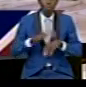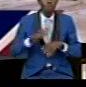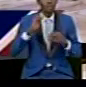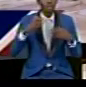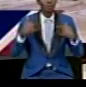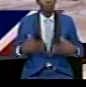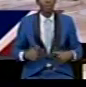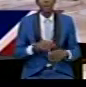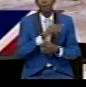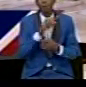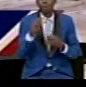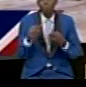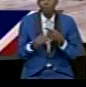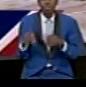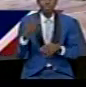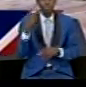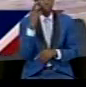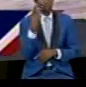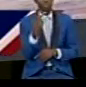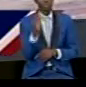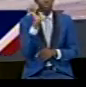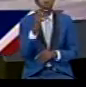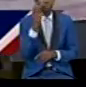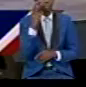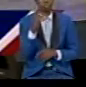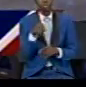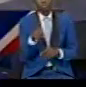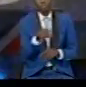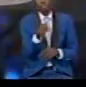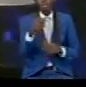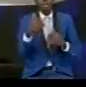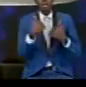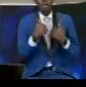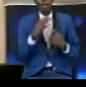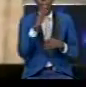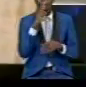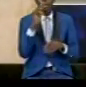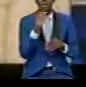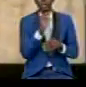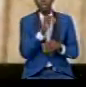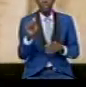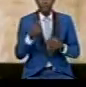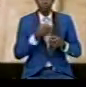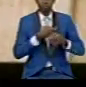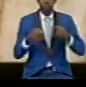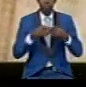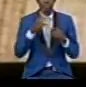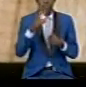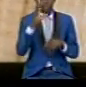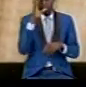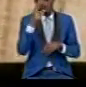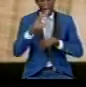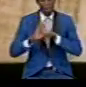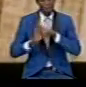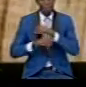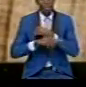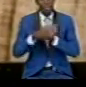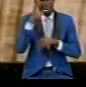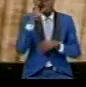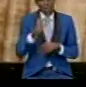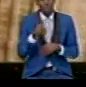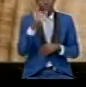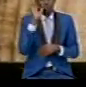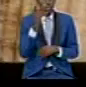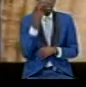him, you will see that this has been a persecuted man, a beaten man. You will see that